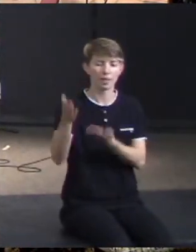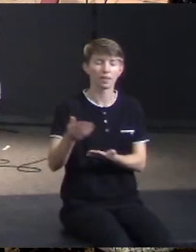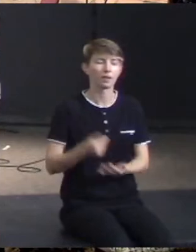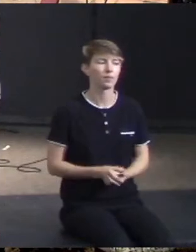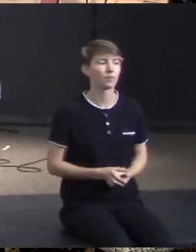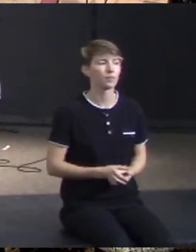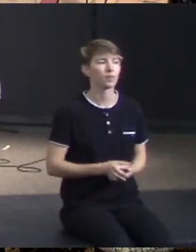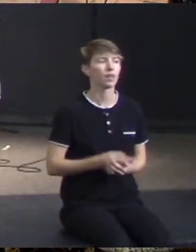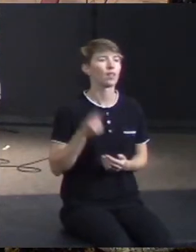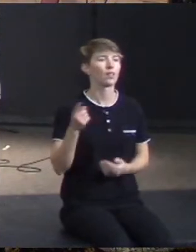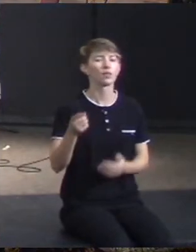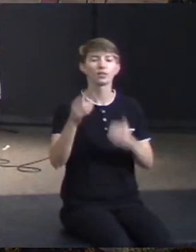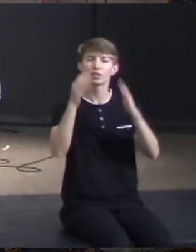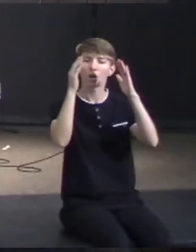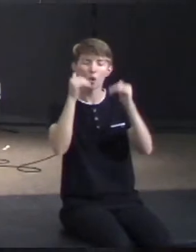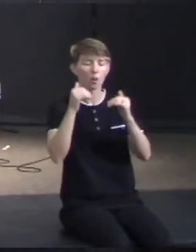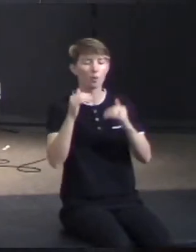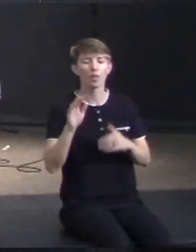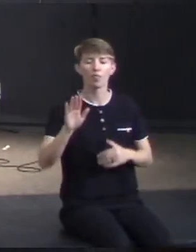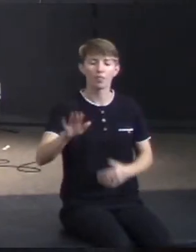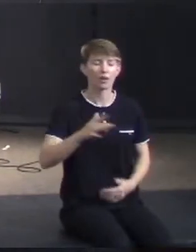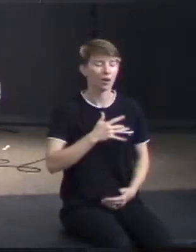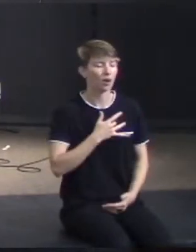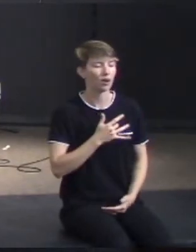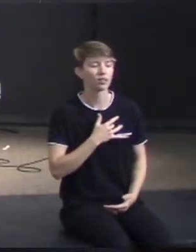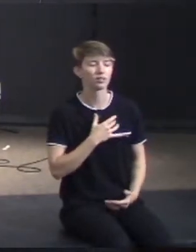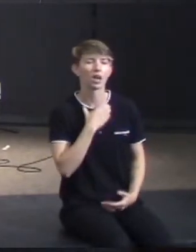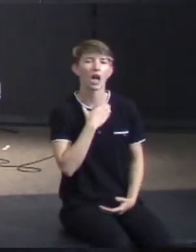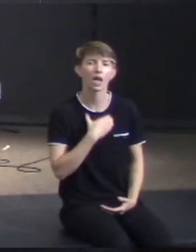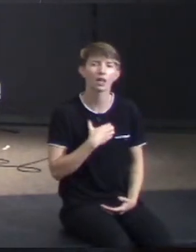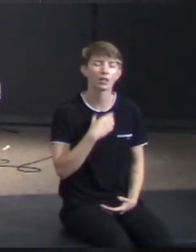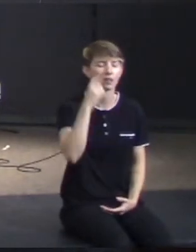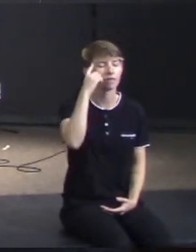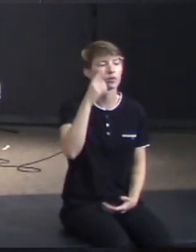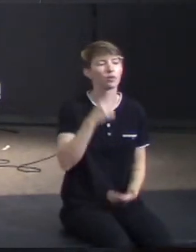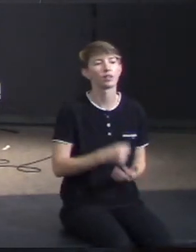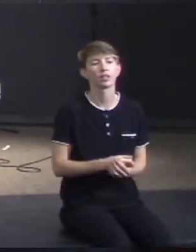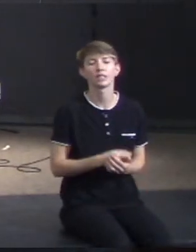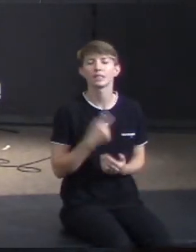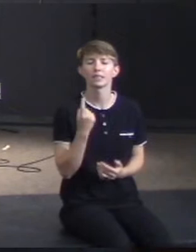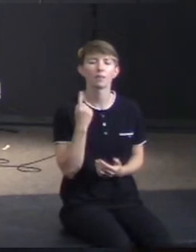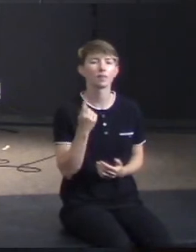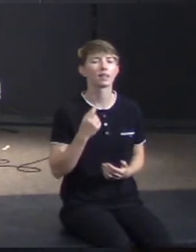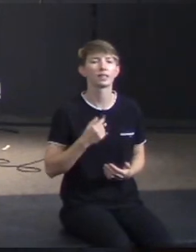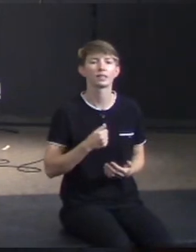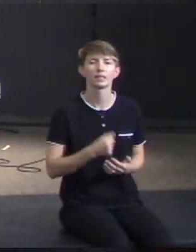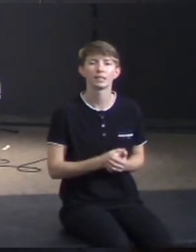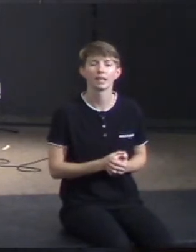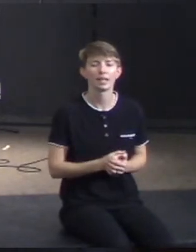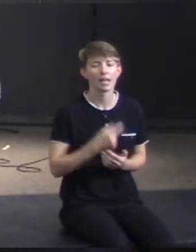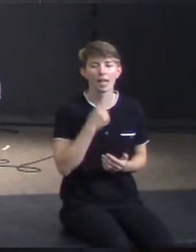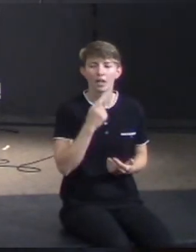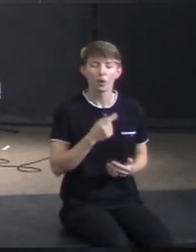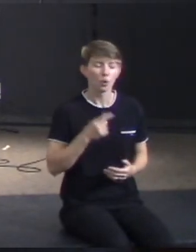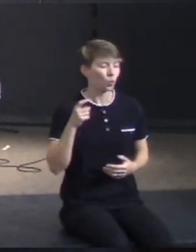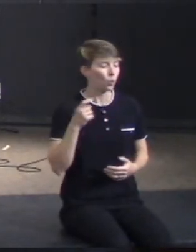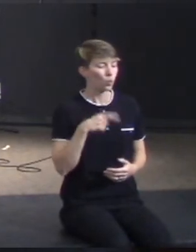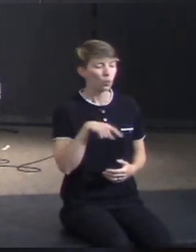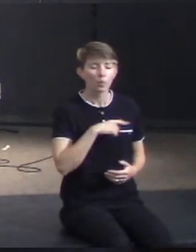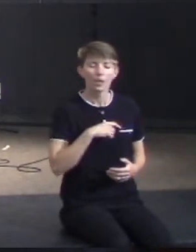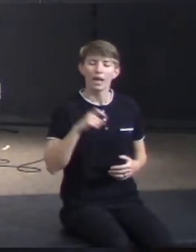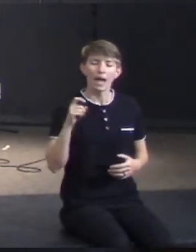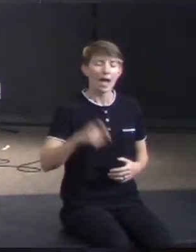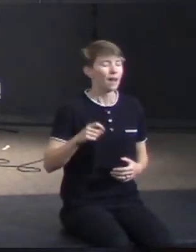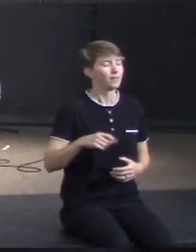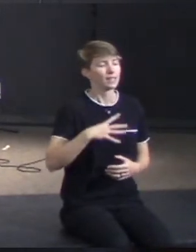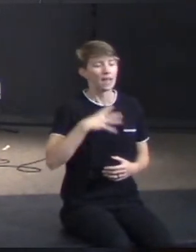There is a hope their hearts are hungry for. There is something that is gnawing on them, saying, we got to get out of this. We got to get out of